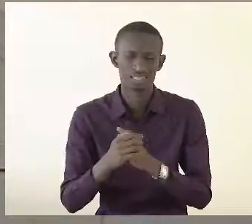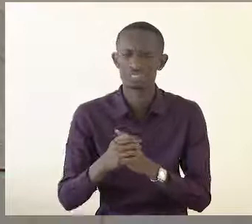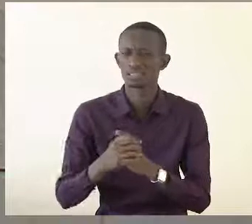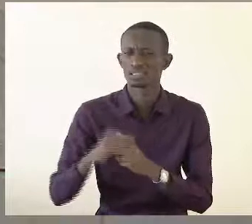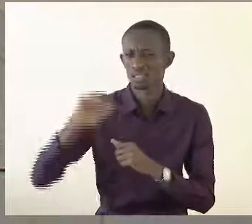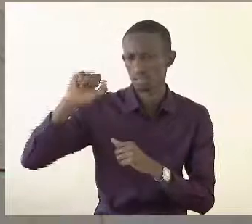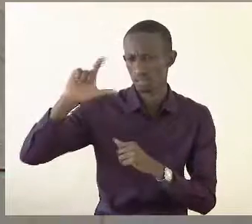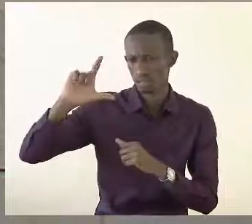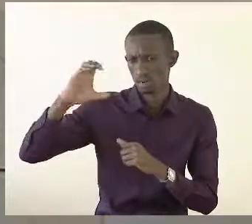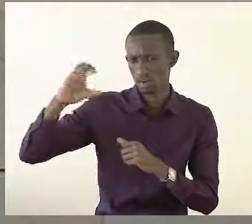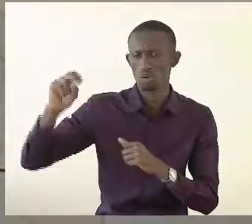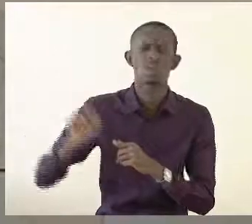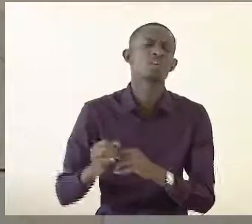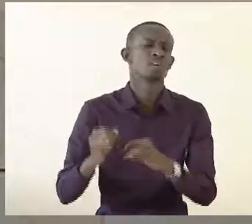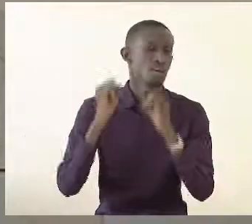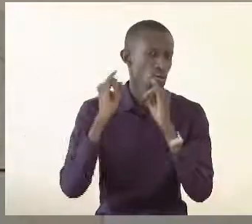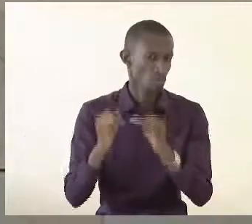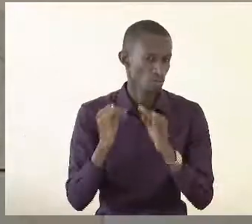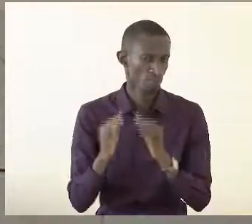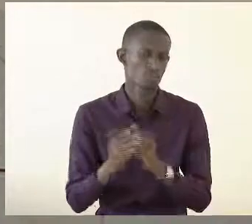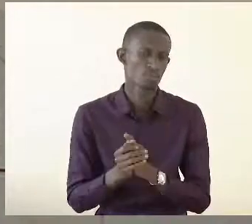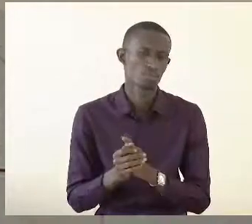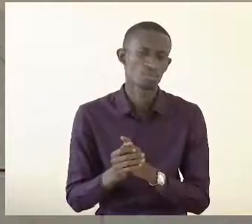Grignard reagents are reacted with,